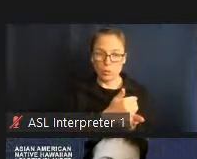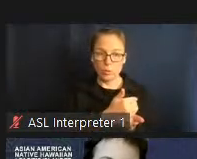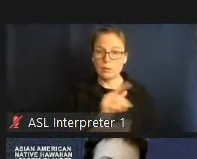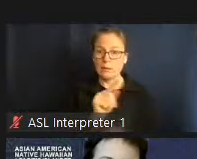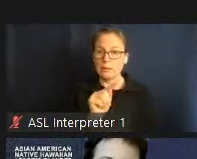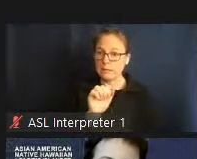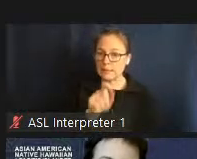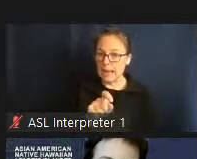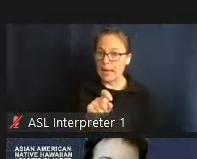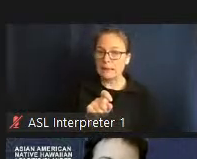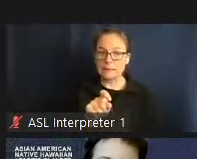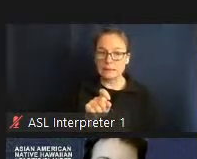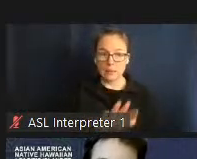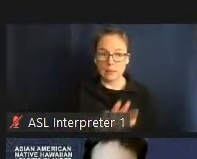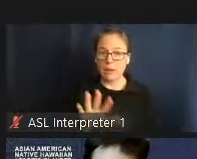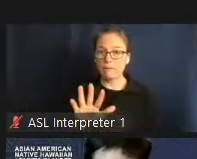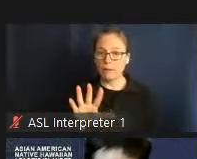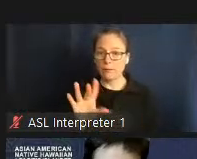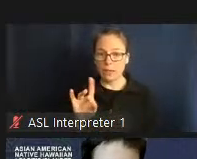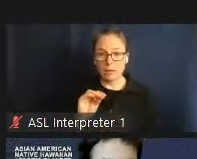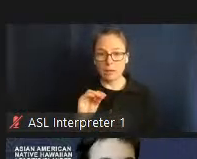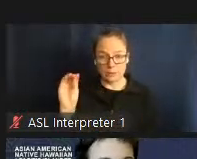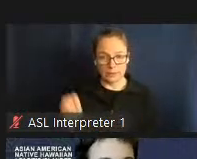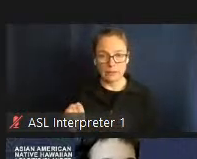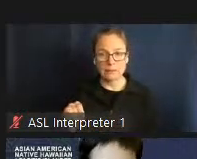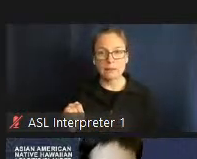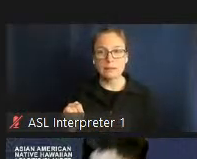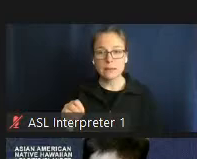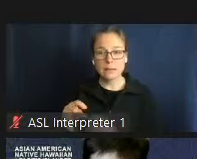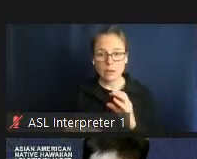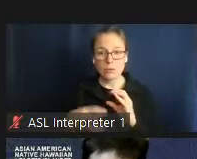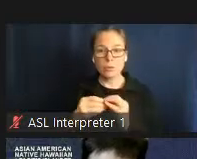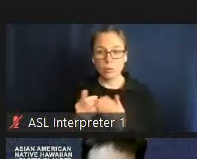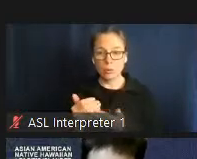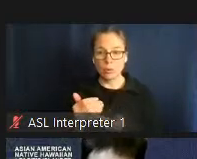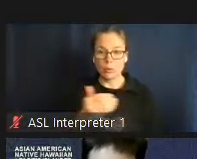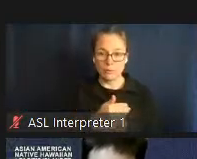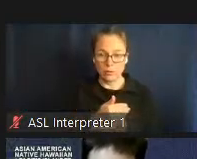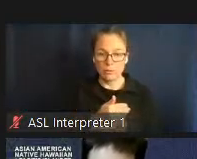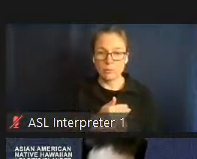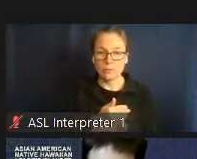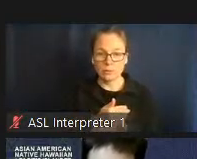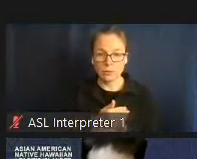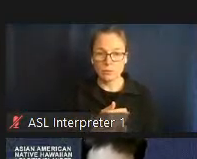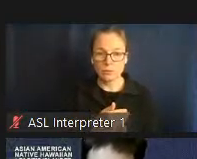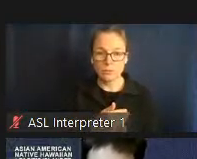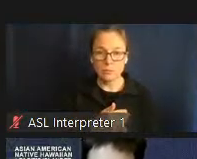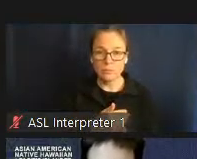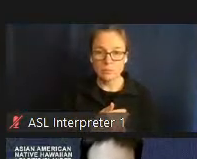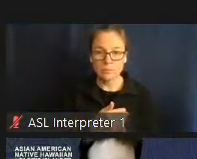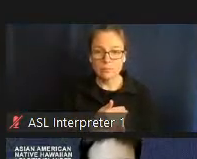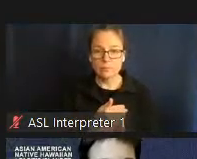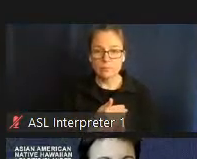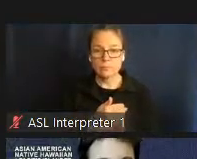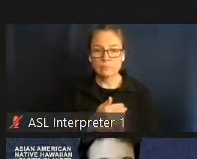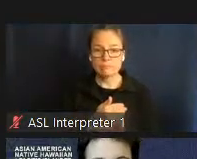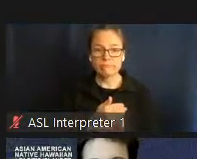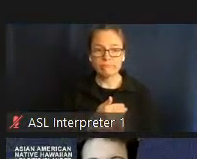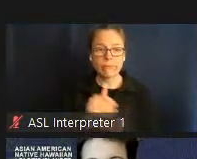up approximately 58% of the total revenues that come in, along with other